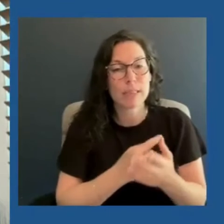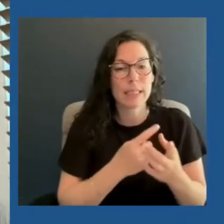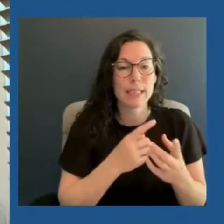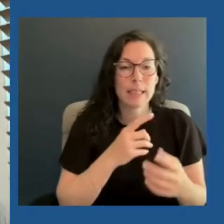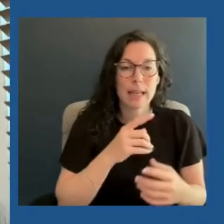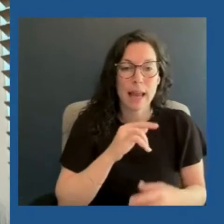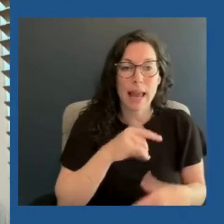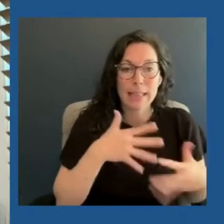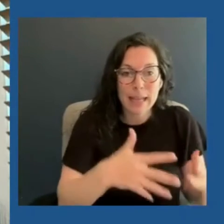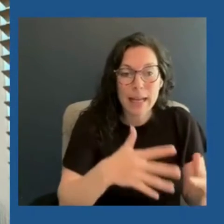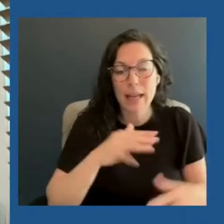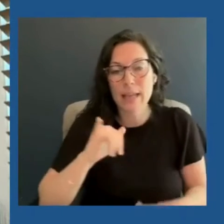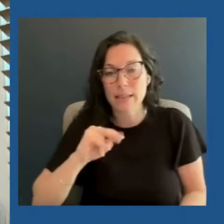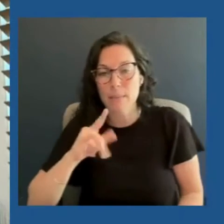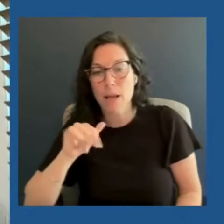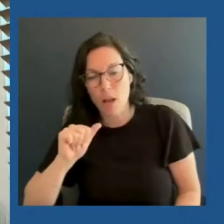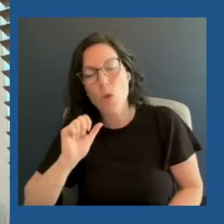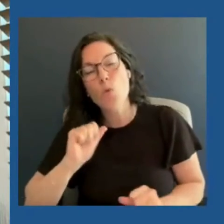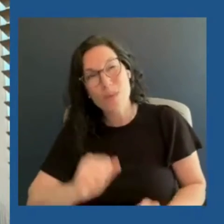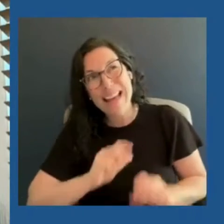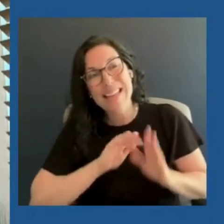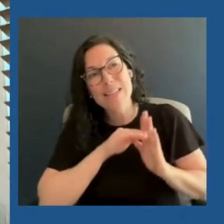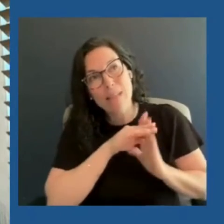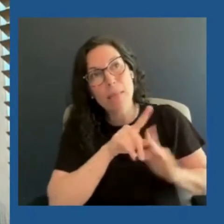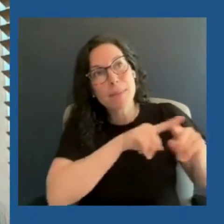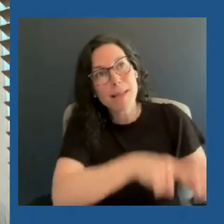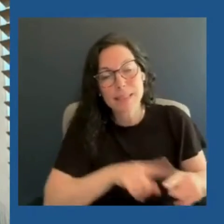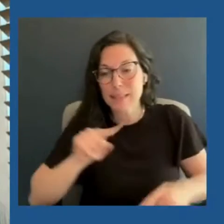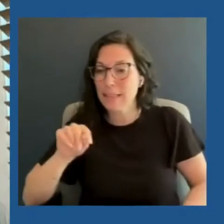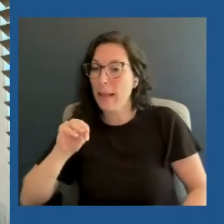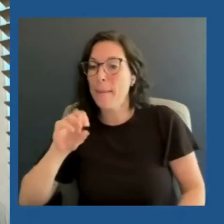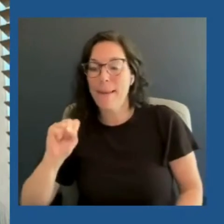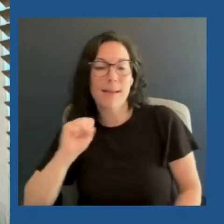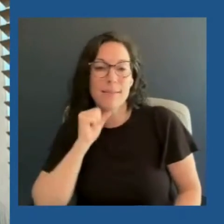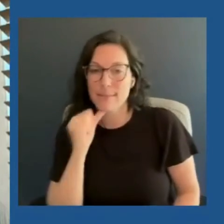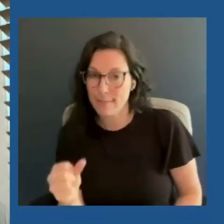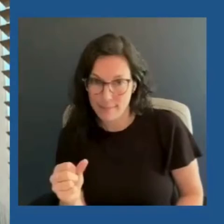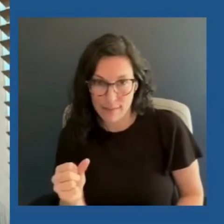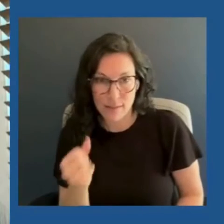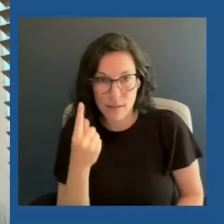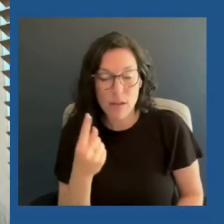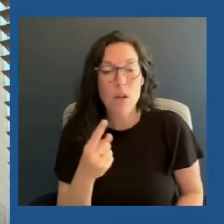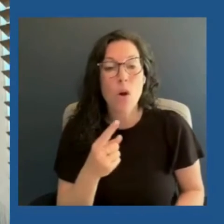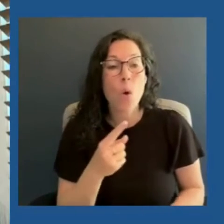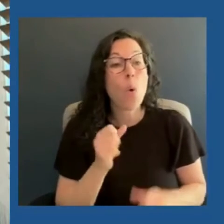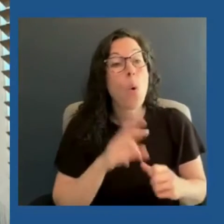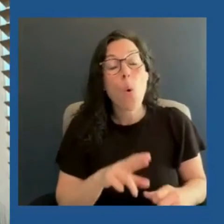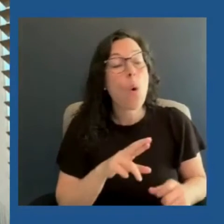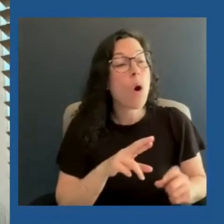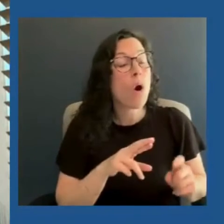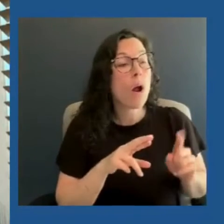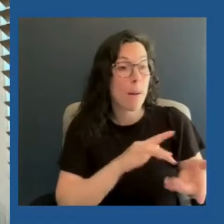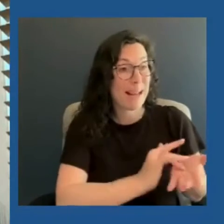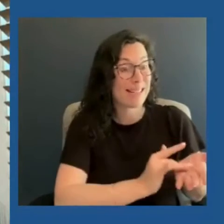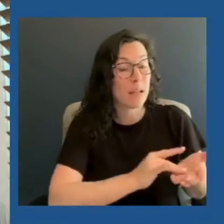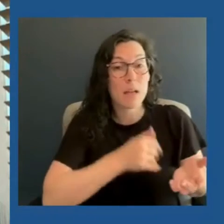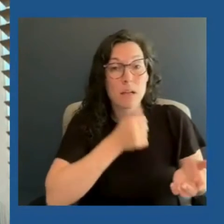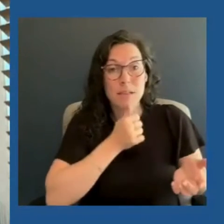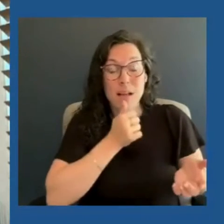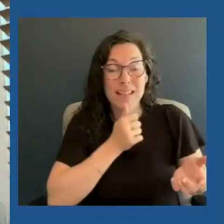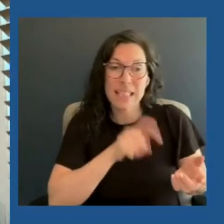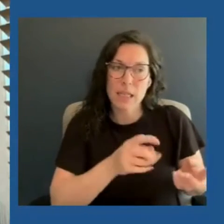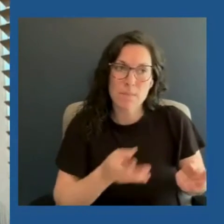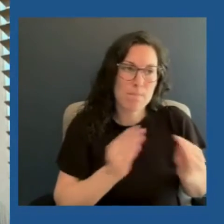habit-forming. You can develop dependence, and you can develop tolerance to it, meaning you need a higher dose in the medicine to have the same effect. So